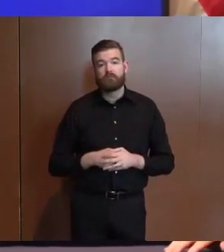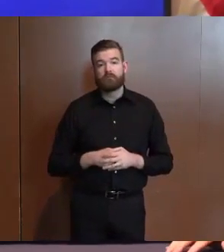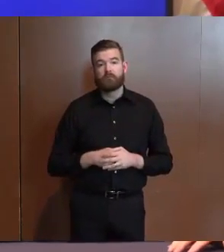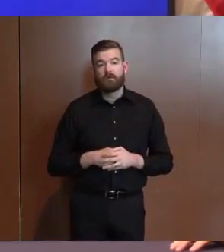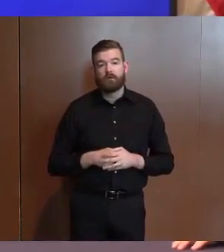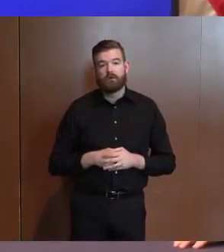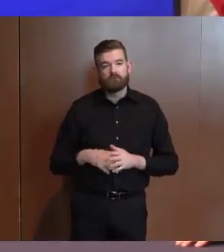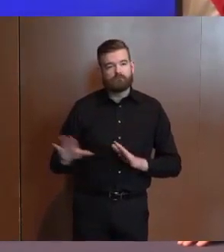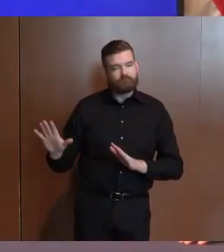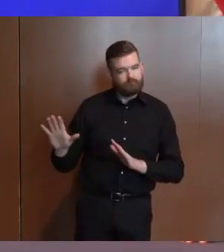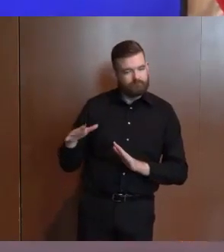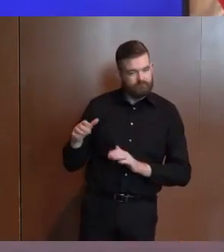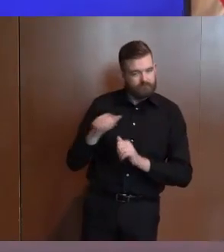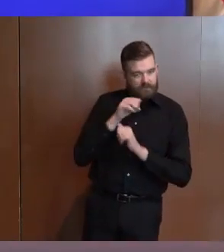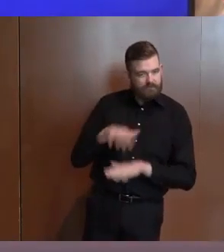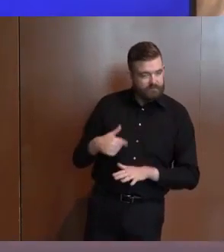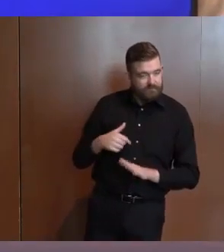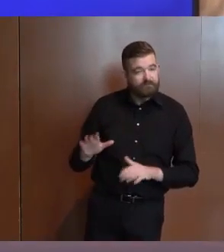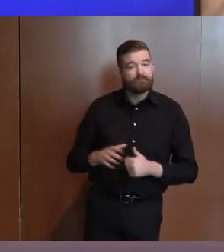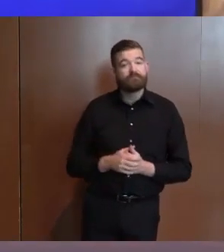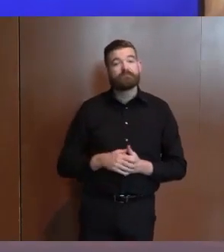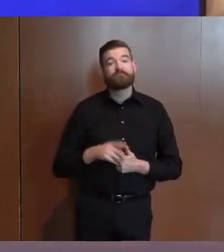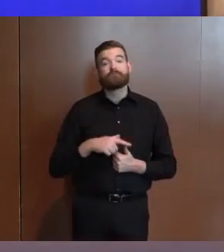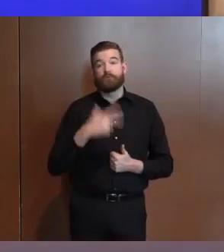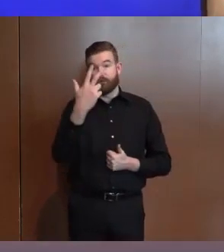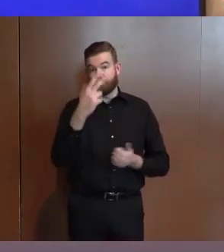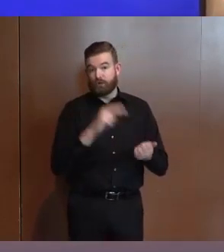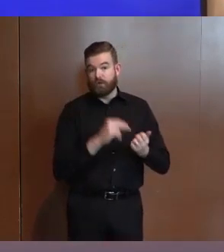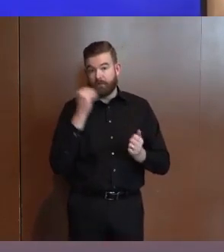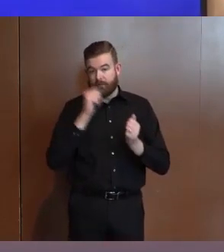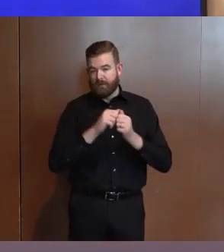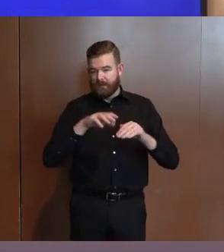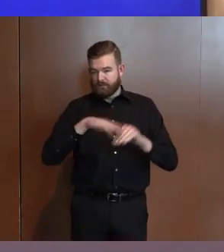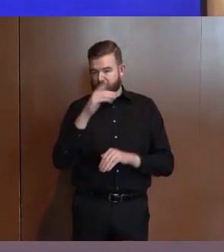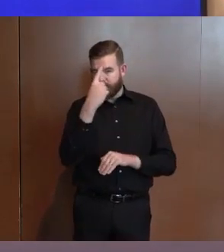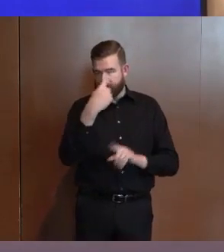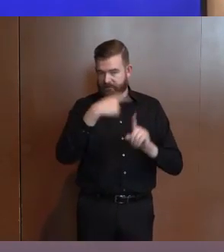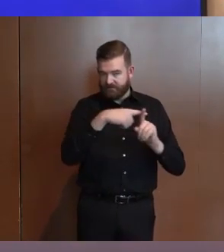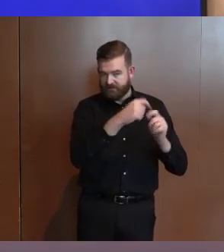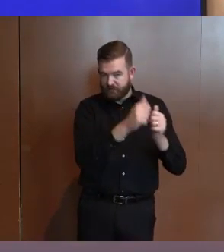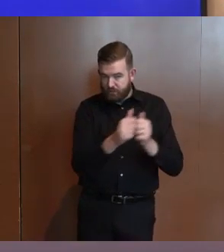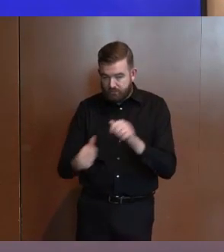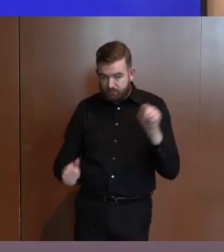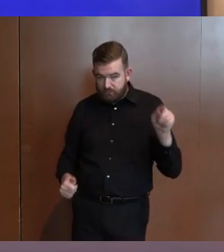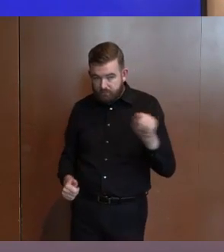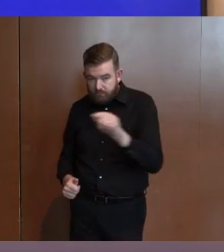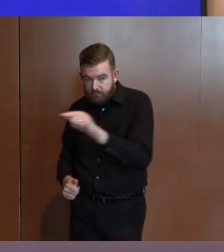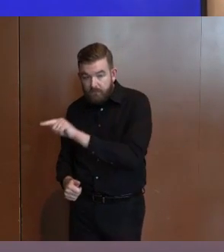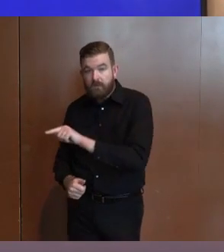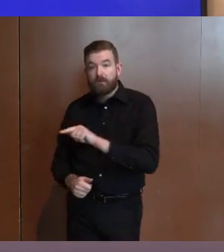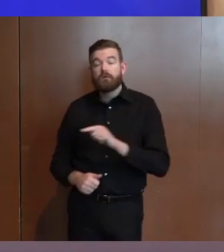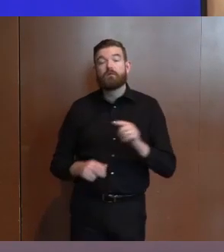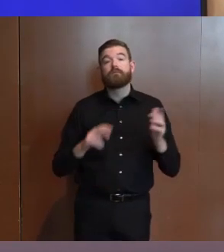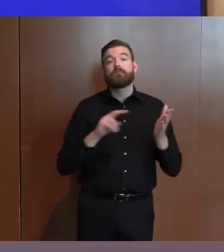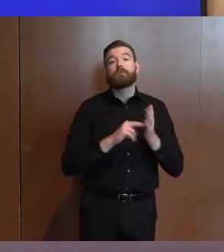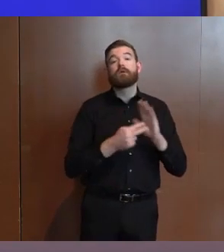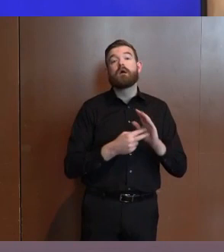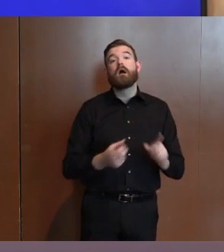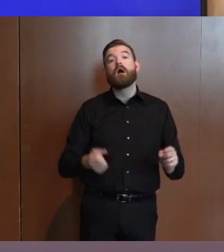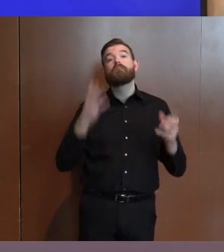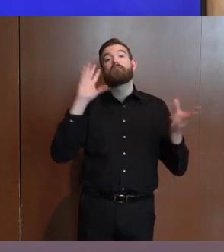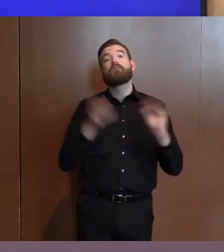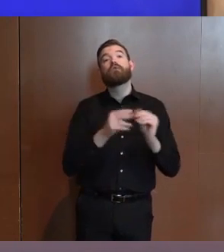93 long-term care facilities with at least one positive case. The denominator is 375. So